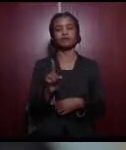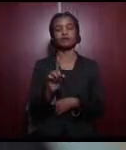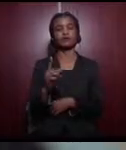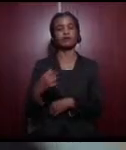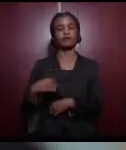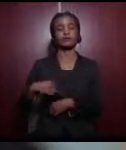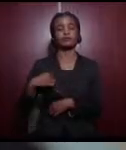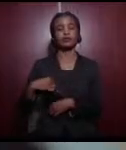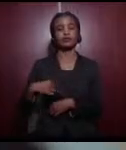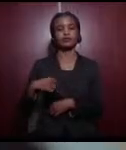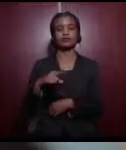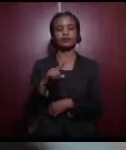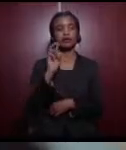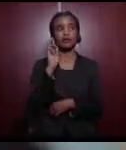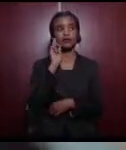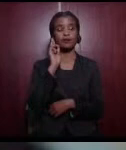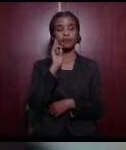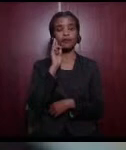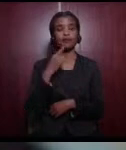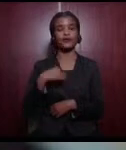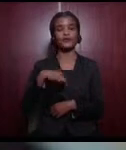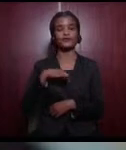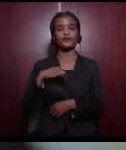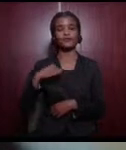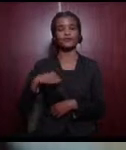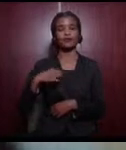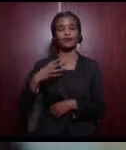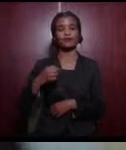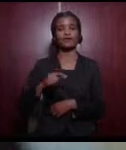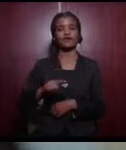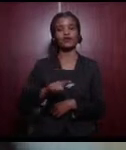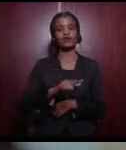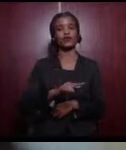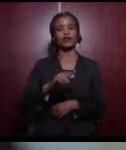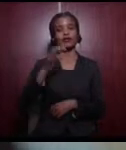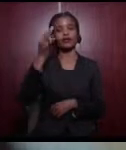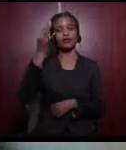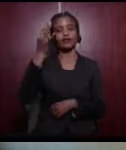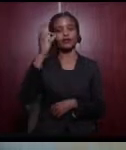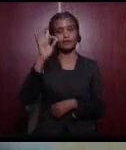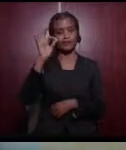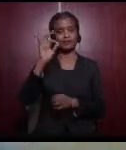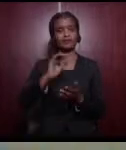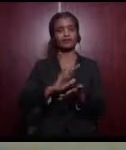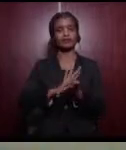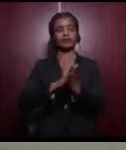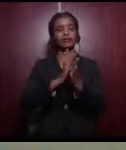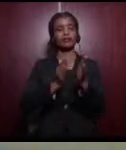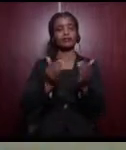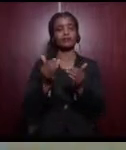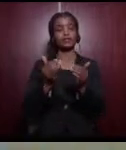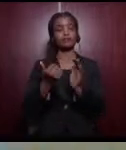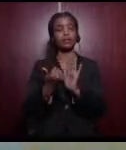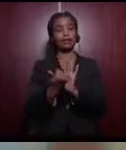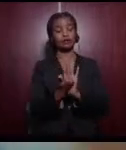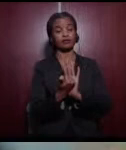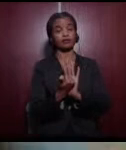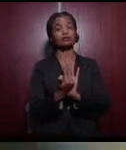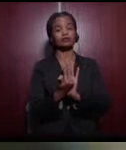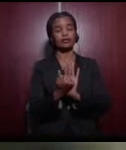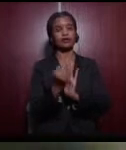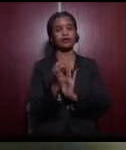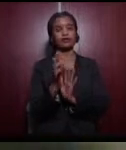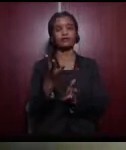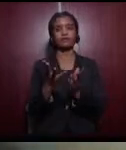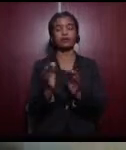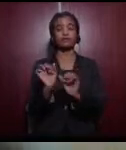in terms of the municipalities, we have the Local Government Disaster Management Act. So if you are experiencing something in